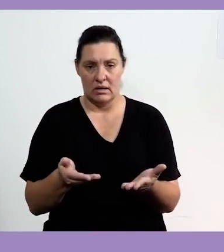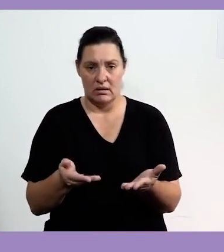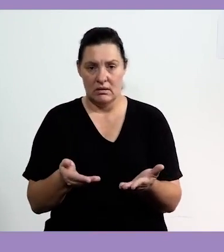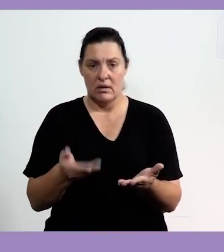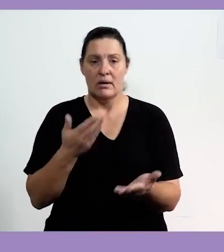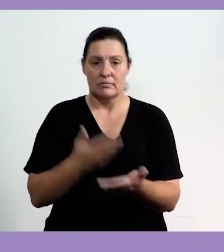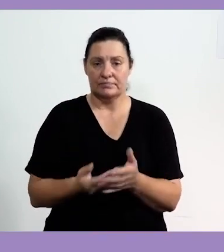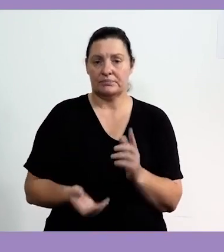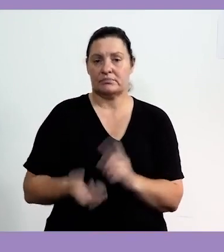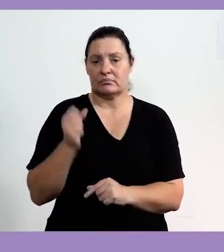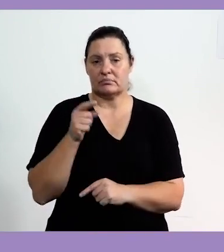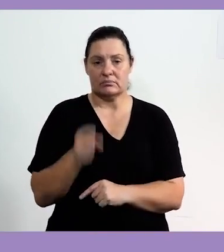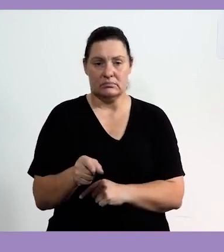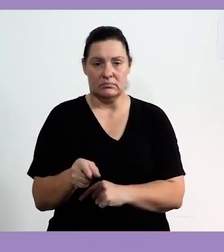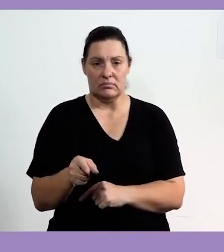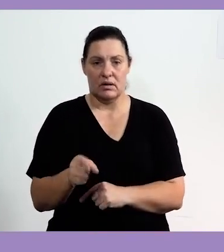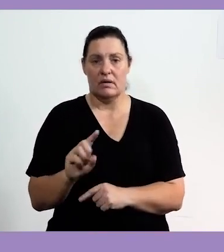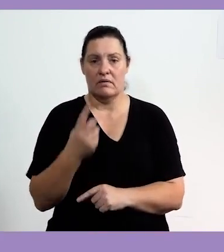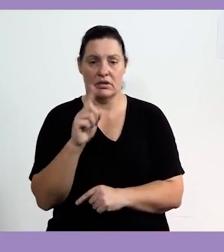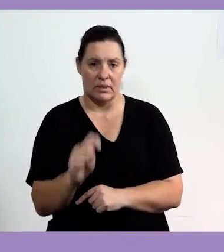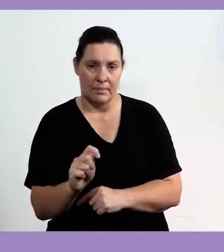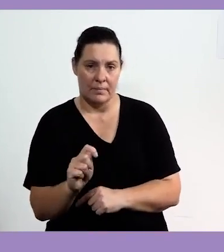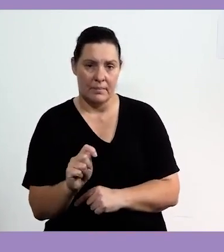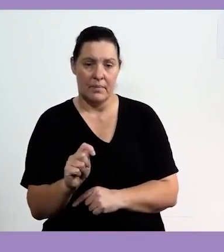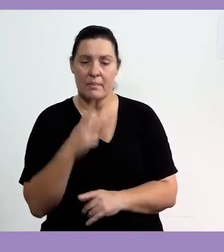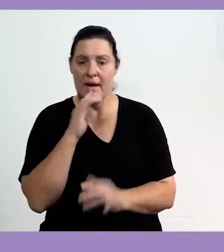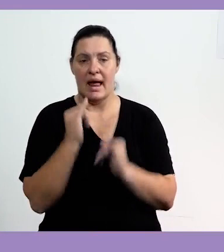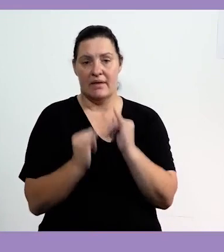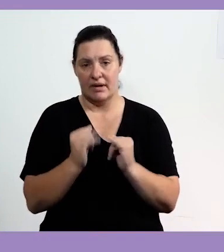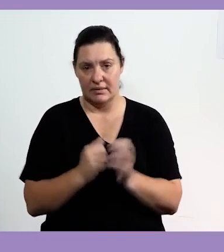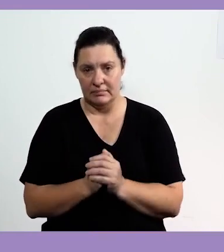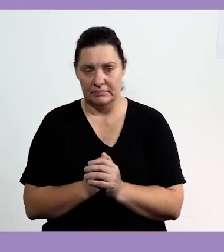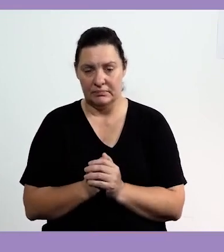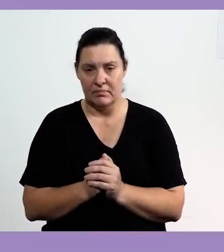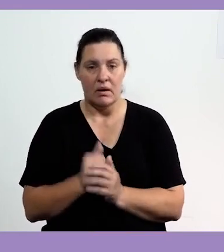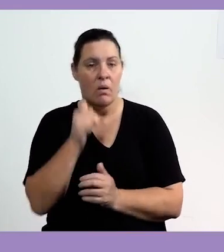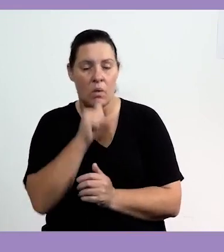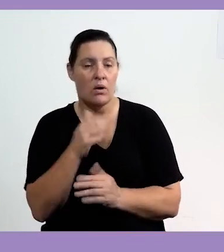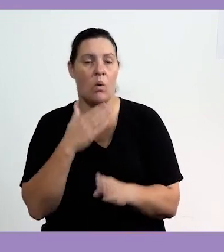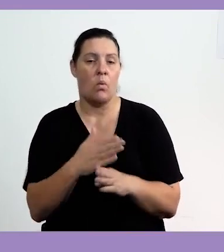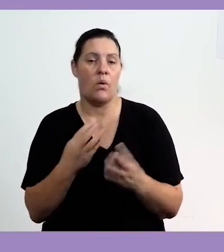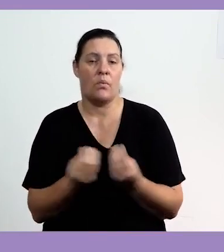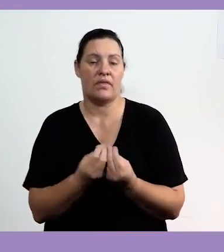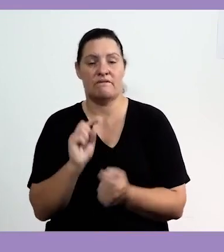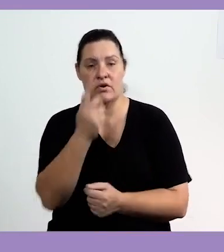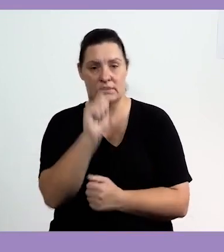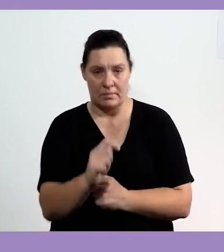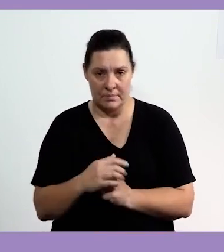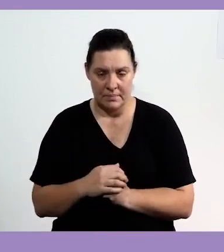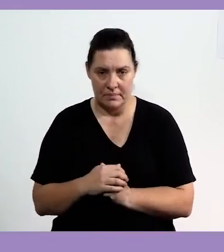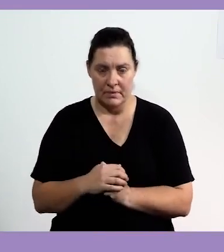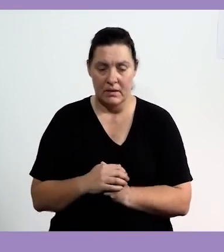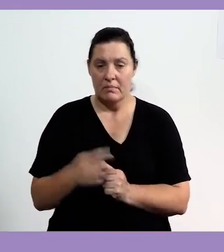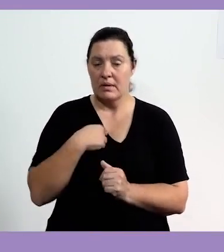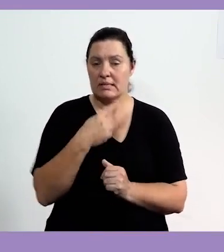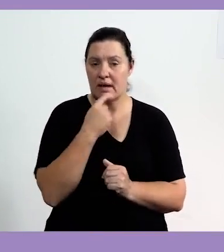equation so that we can get to the first term, which is 11. This is when we are working with the first